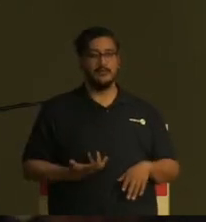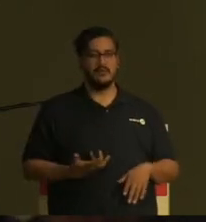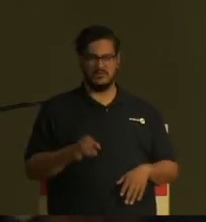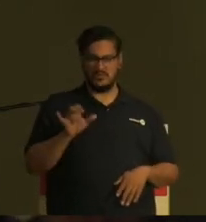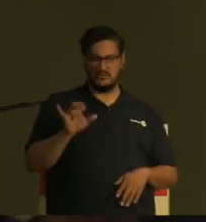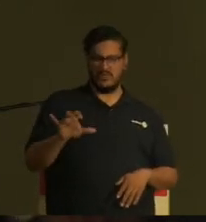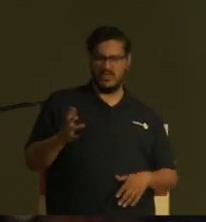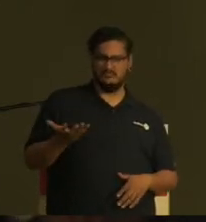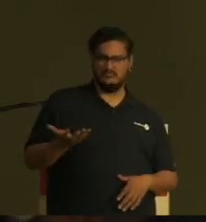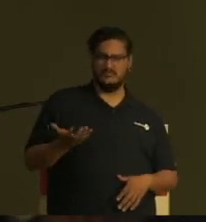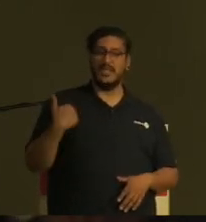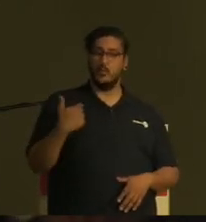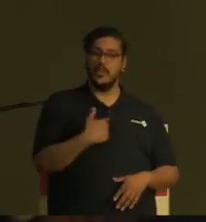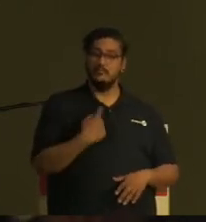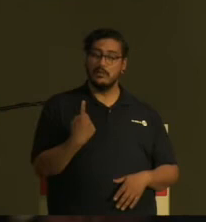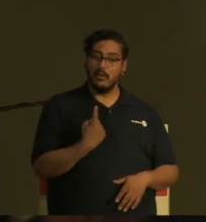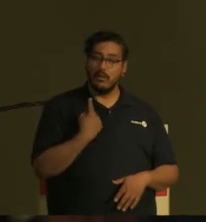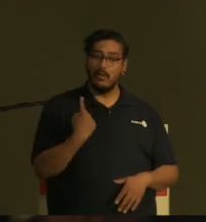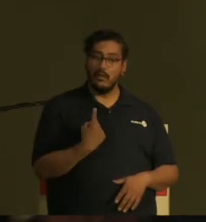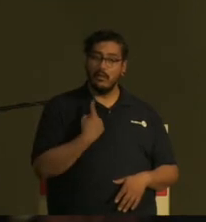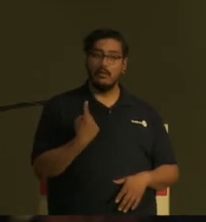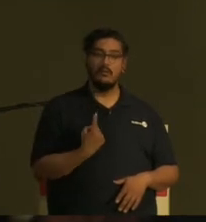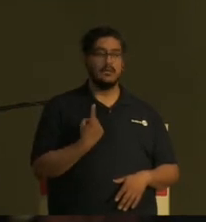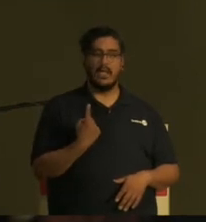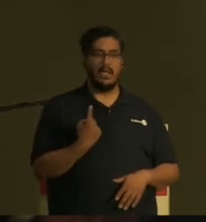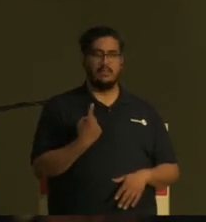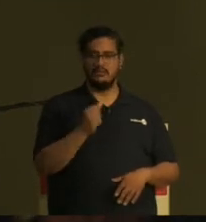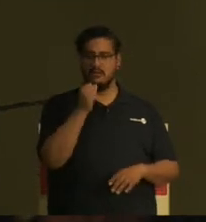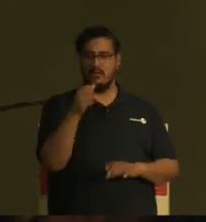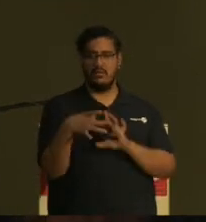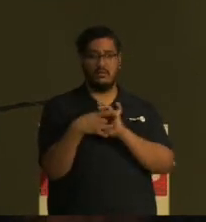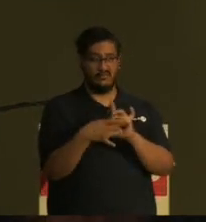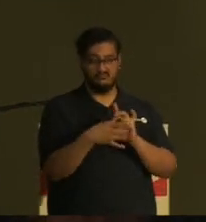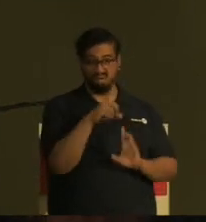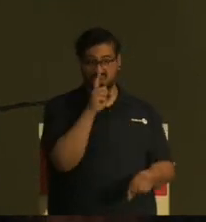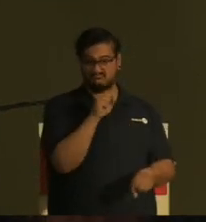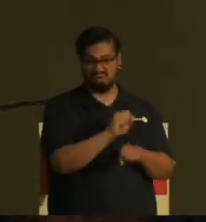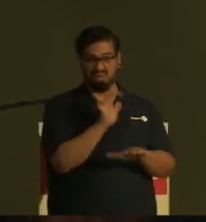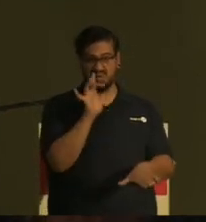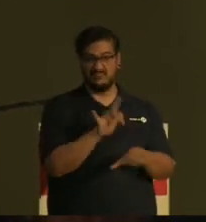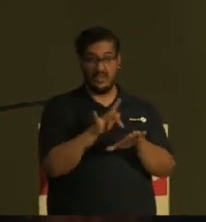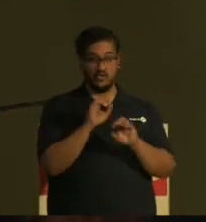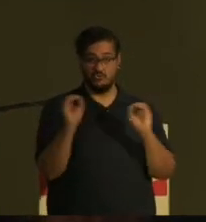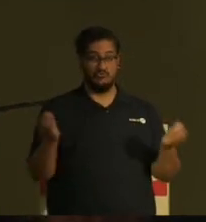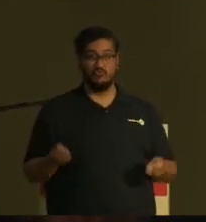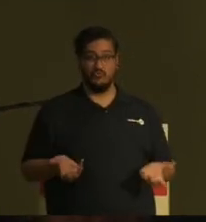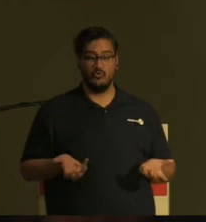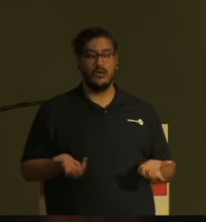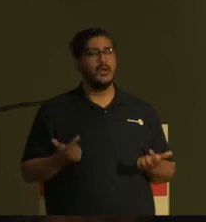notion that we've been isolated and out of touch, I mean, literally out of touch, I'm